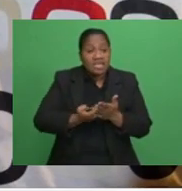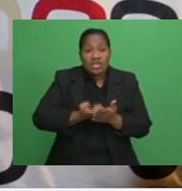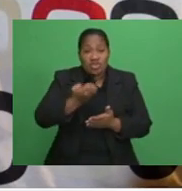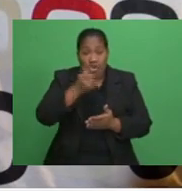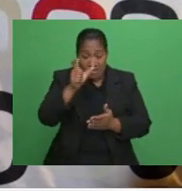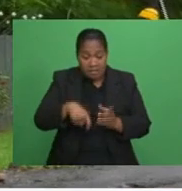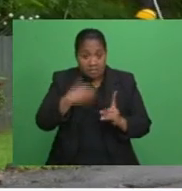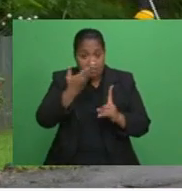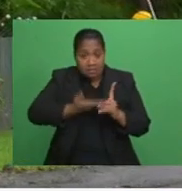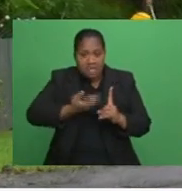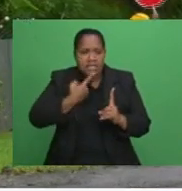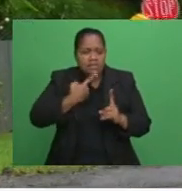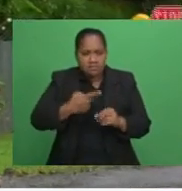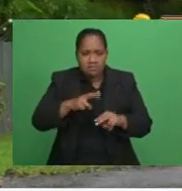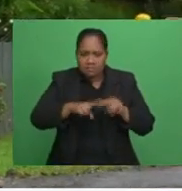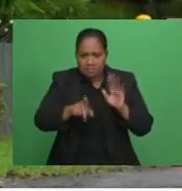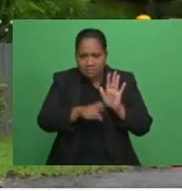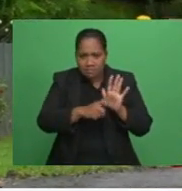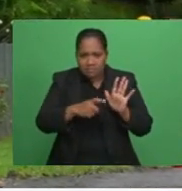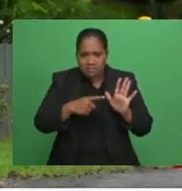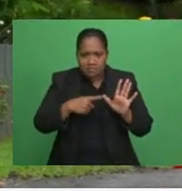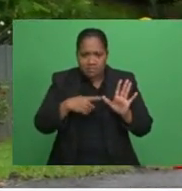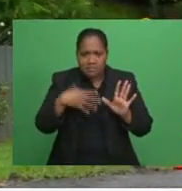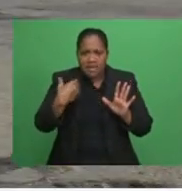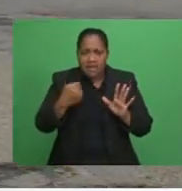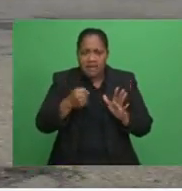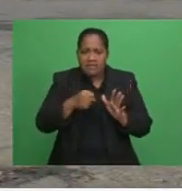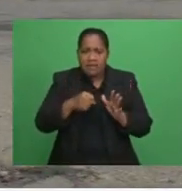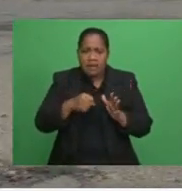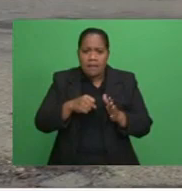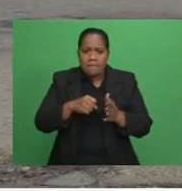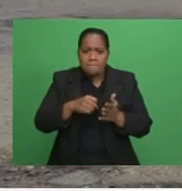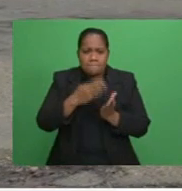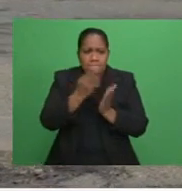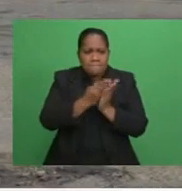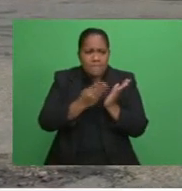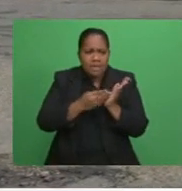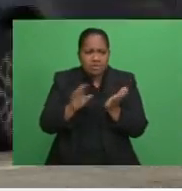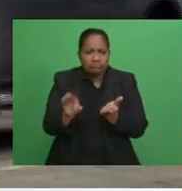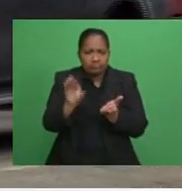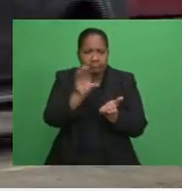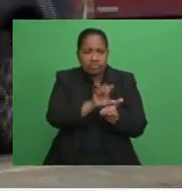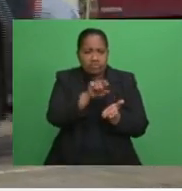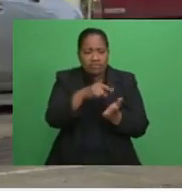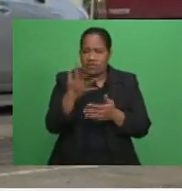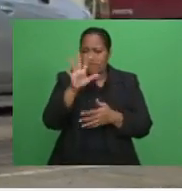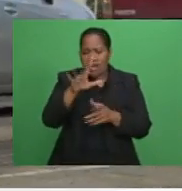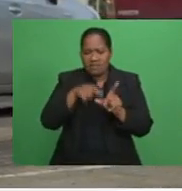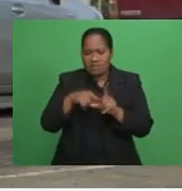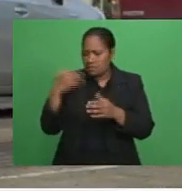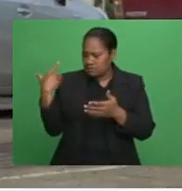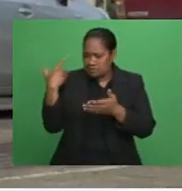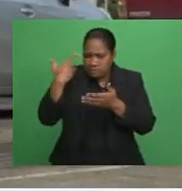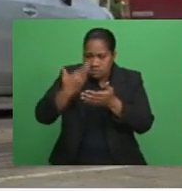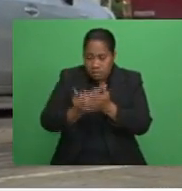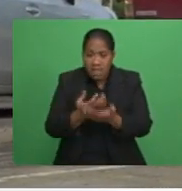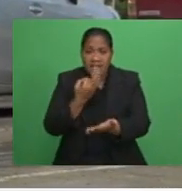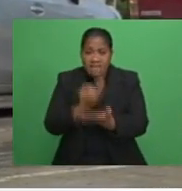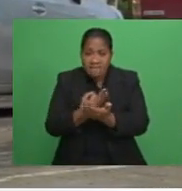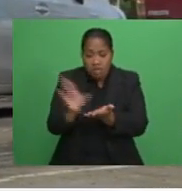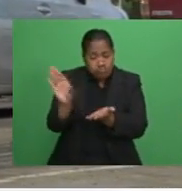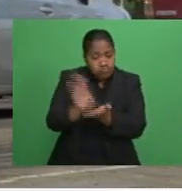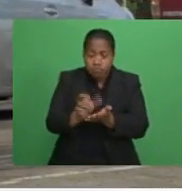Kishore says FIJRU has had a massive budget allocation over the past 5 years, and the funds have been of good use for